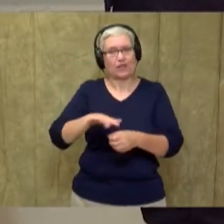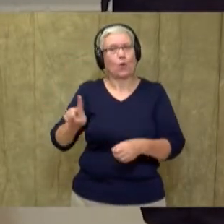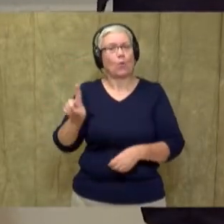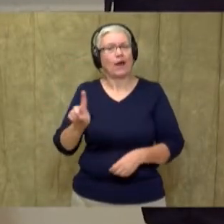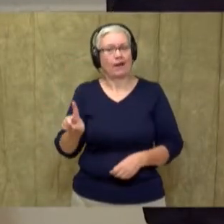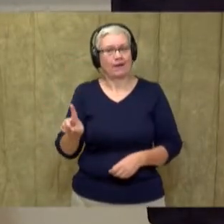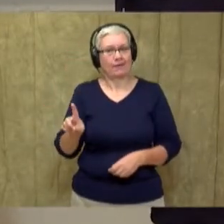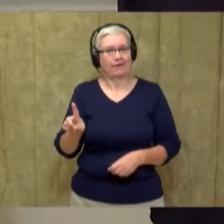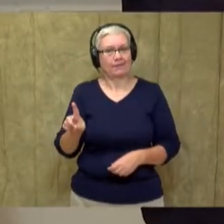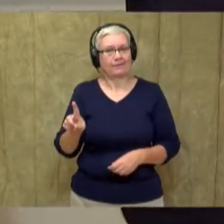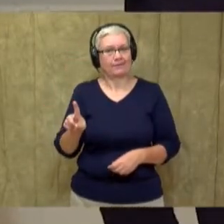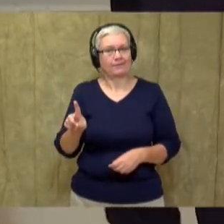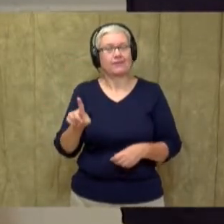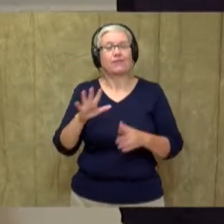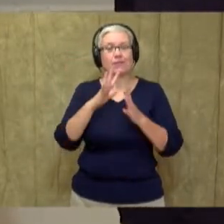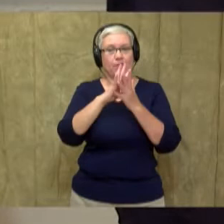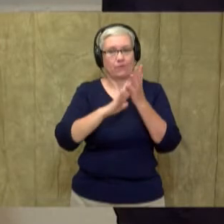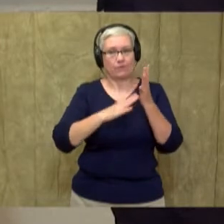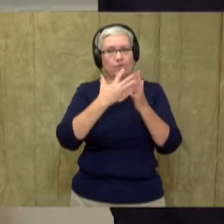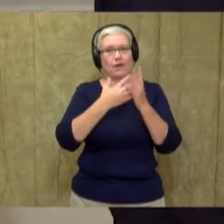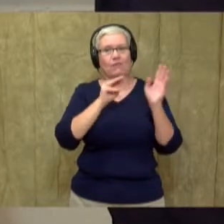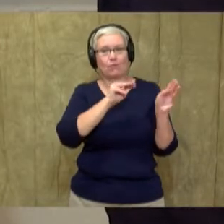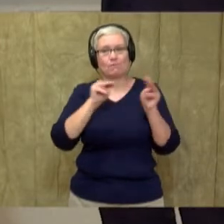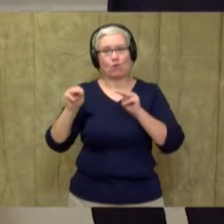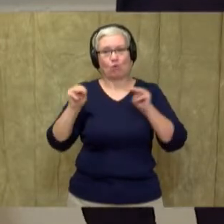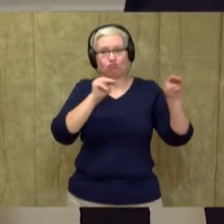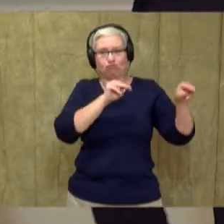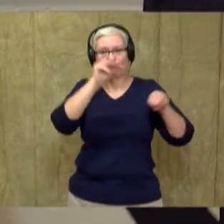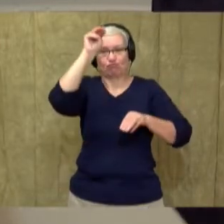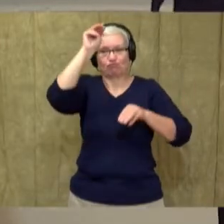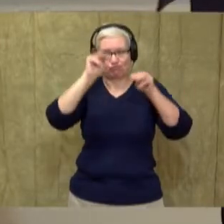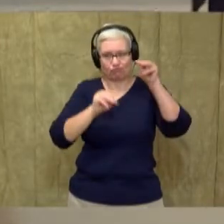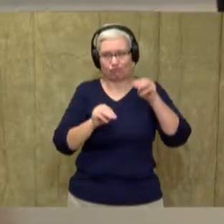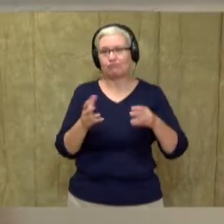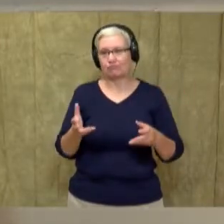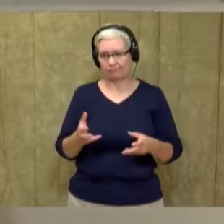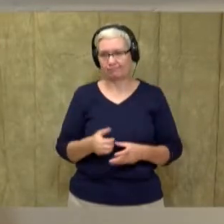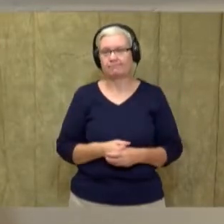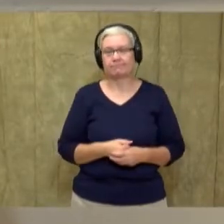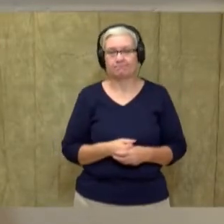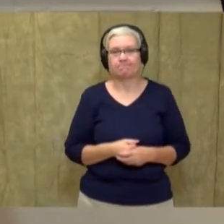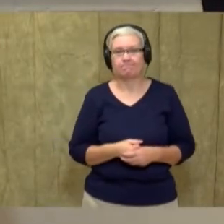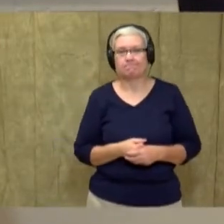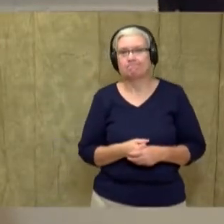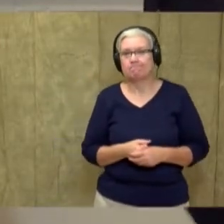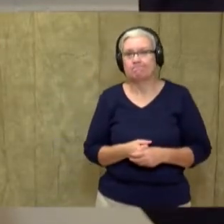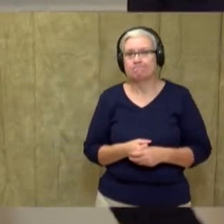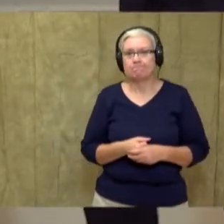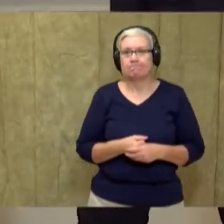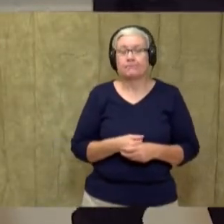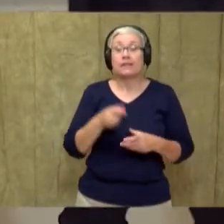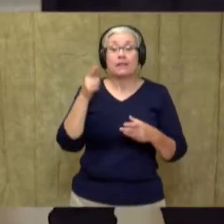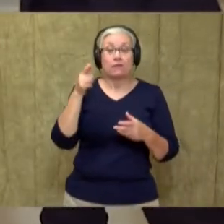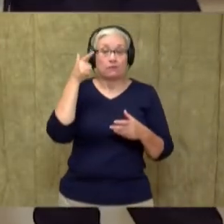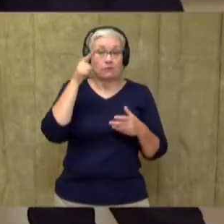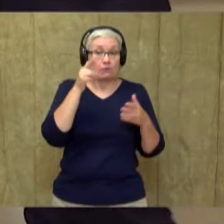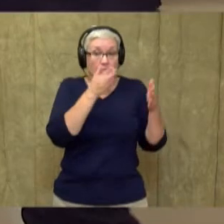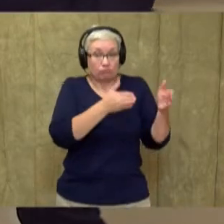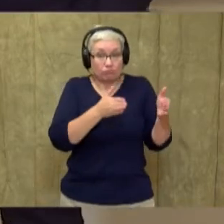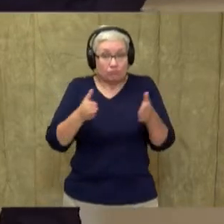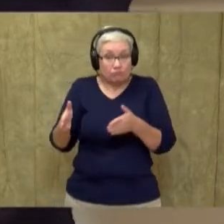to determine where our graph is moving. As we continue to look for patterns and structure,